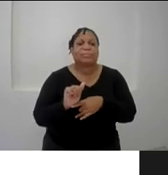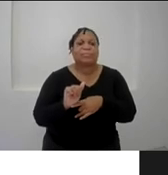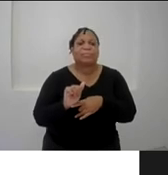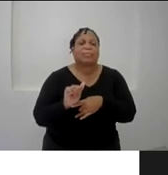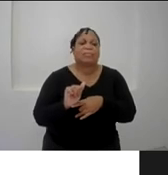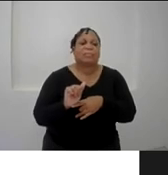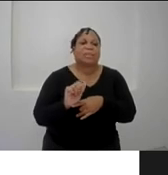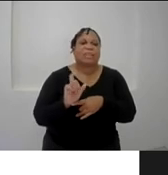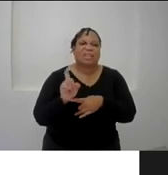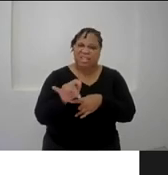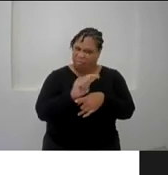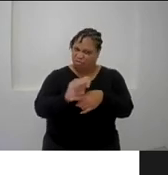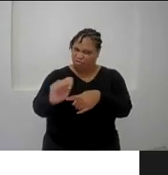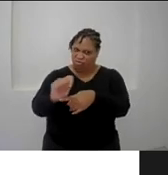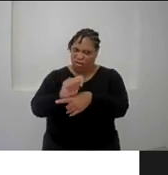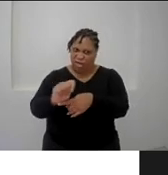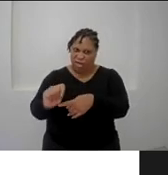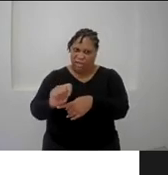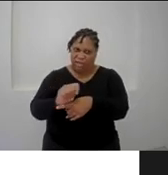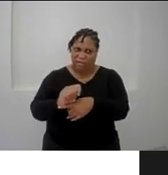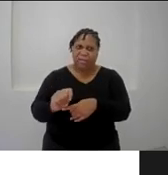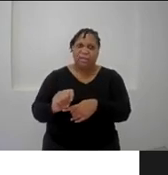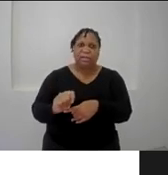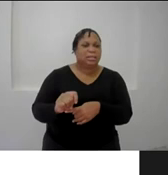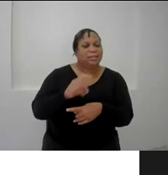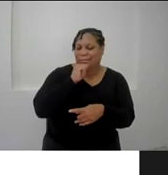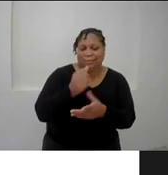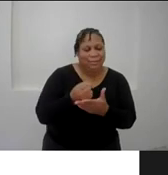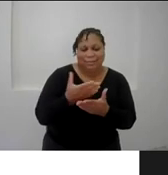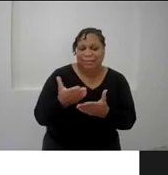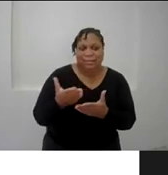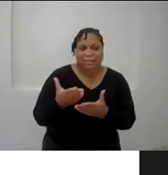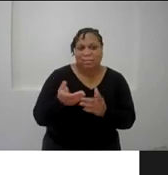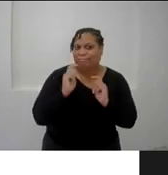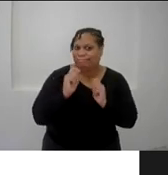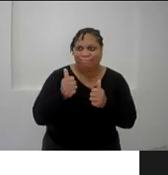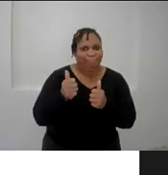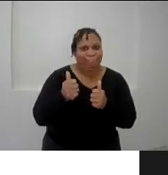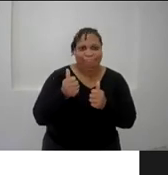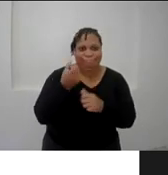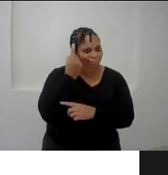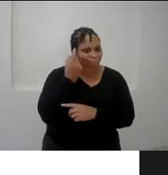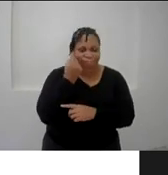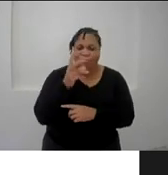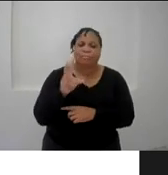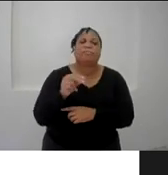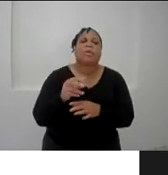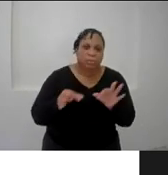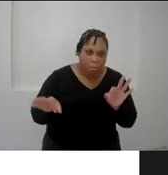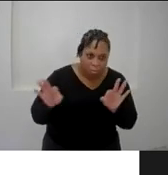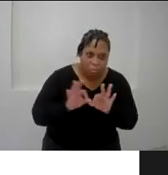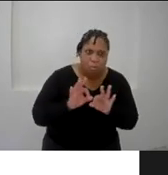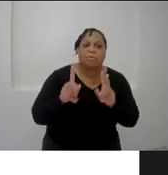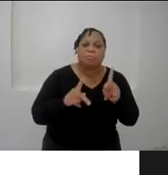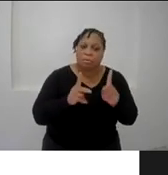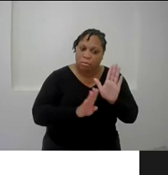People need to be trained in how to do co-production. It's not something that comes automatically. It's important that people develop